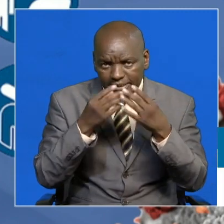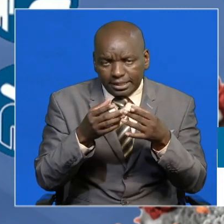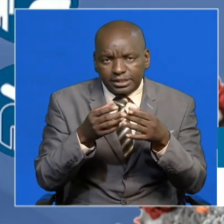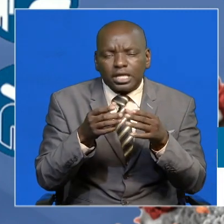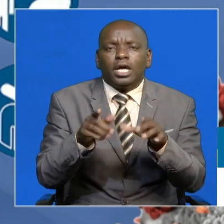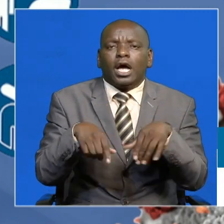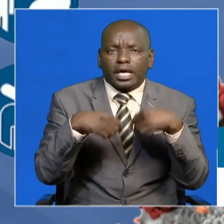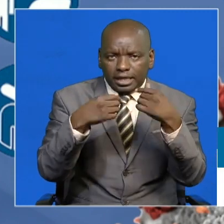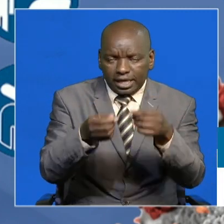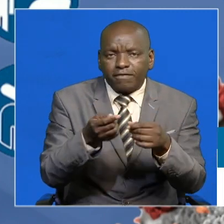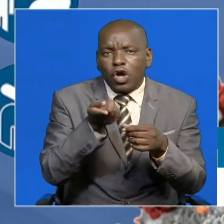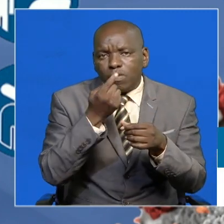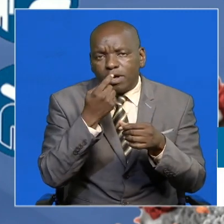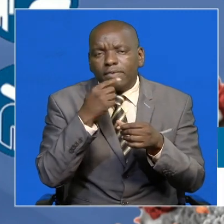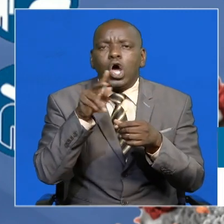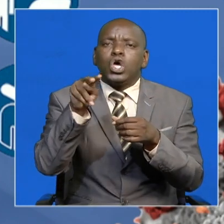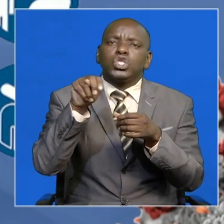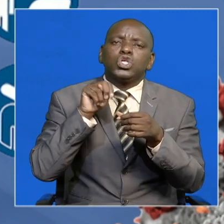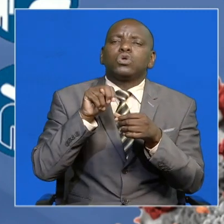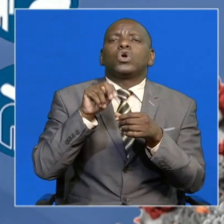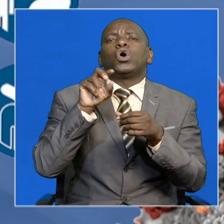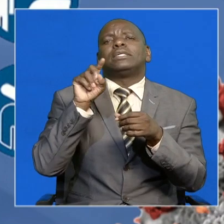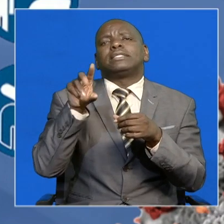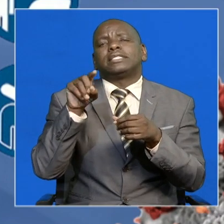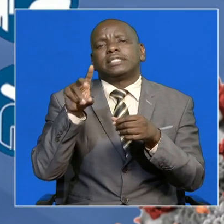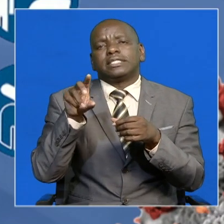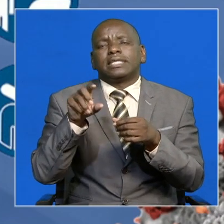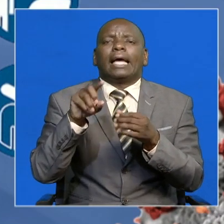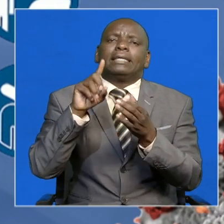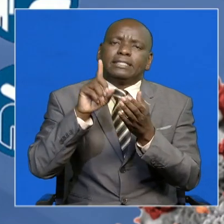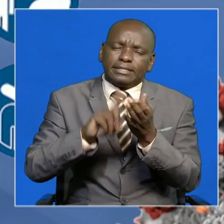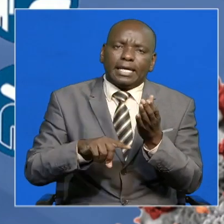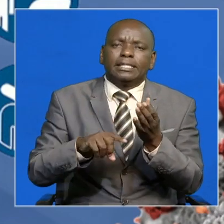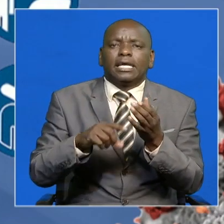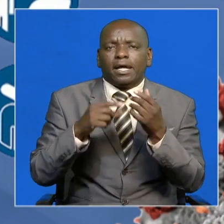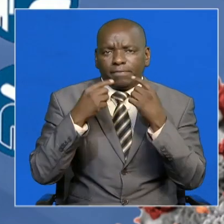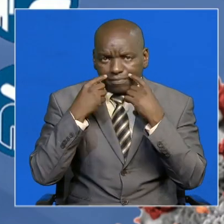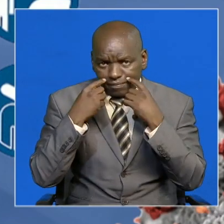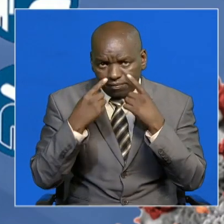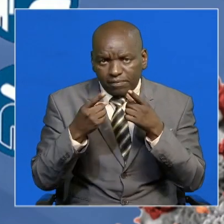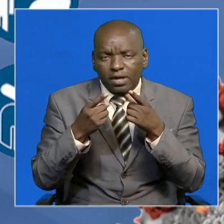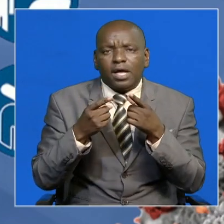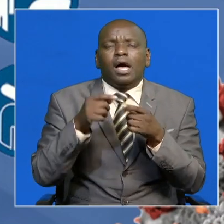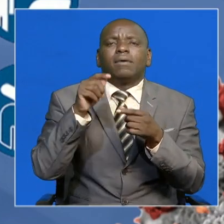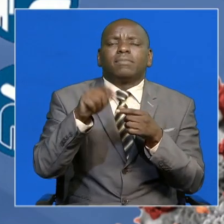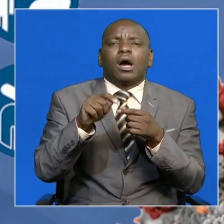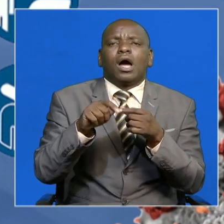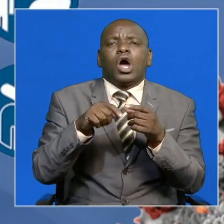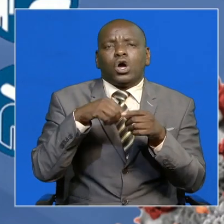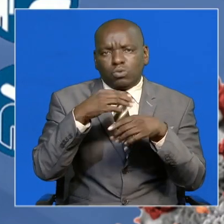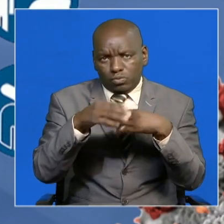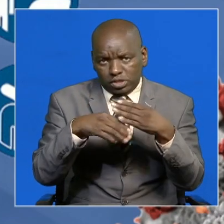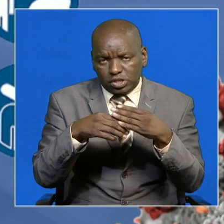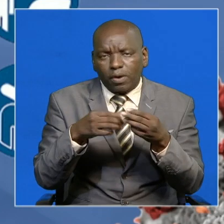using that medicine for a new disease, it has to be monitored very carefully, and you need to